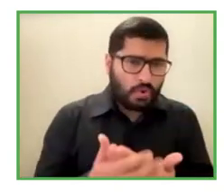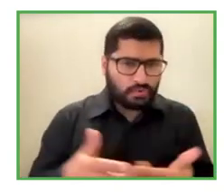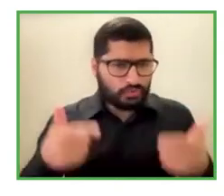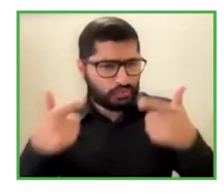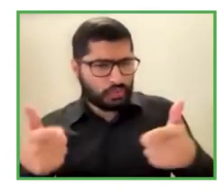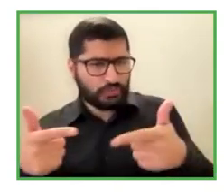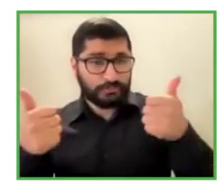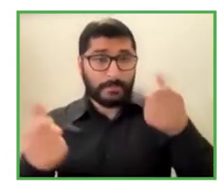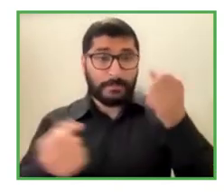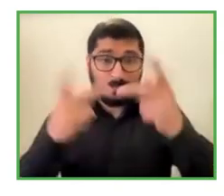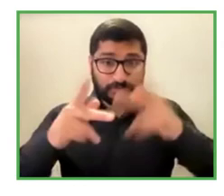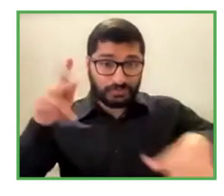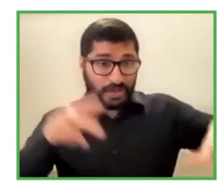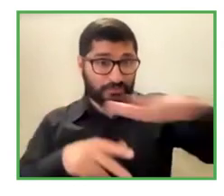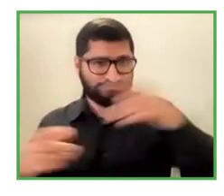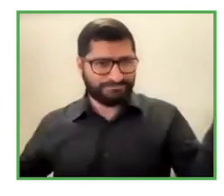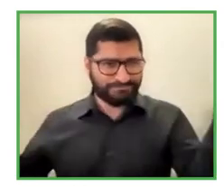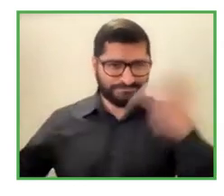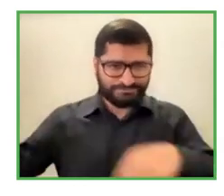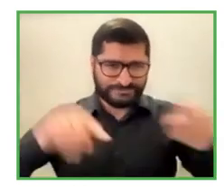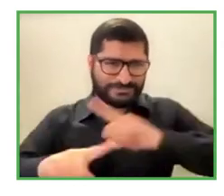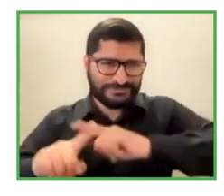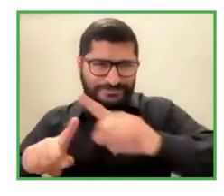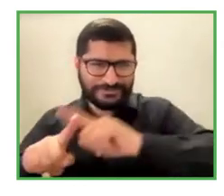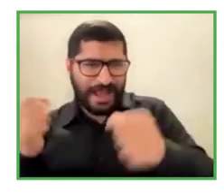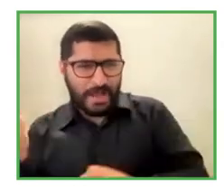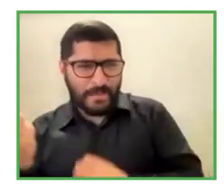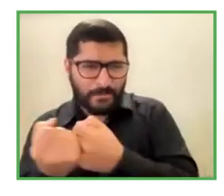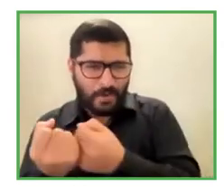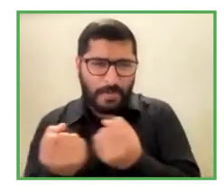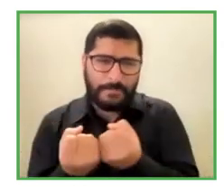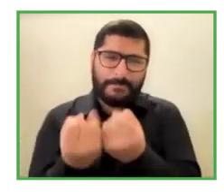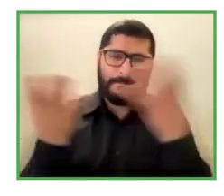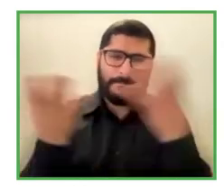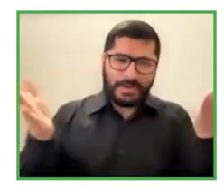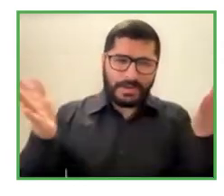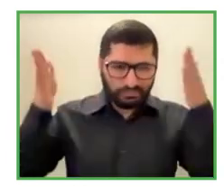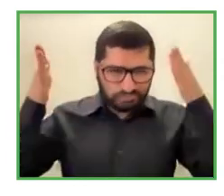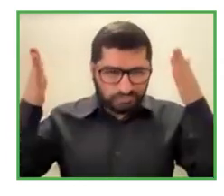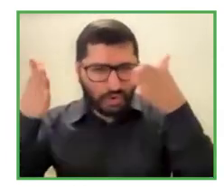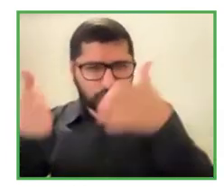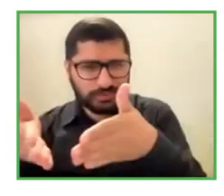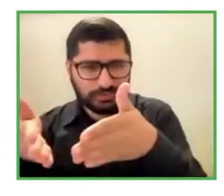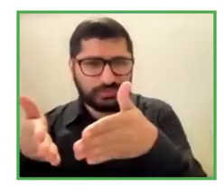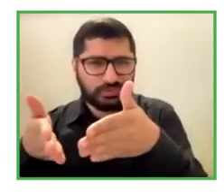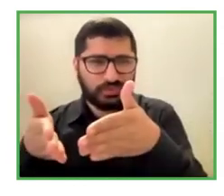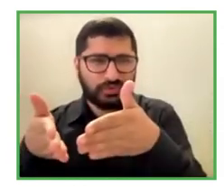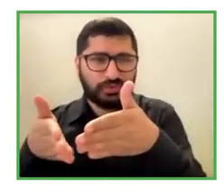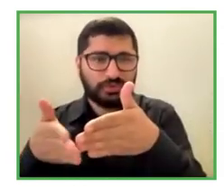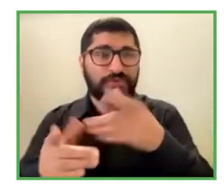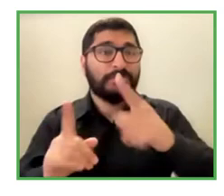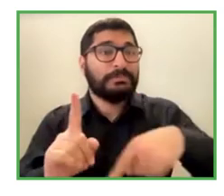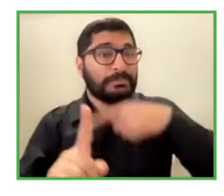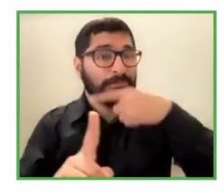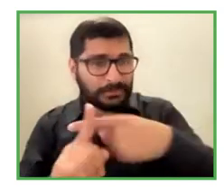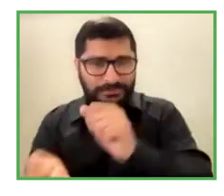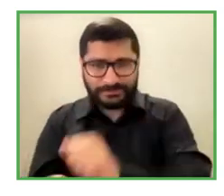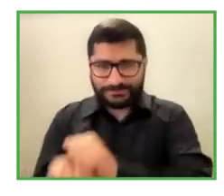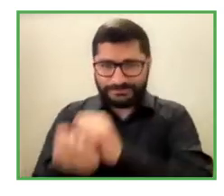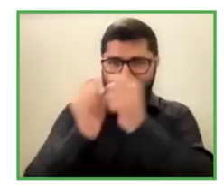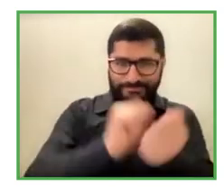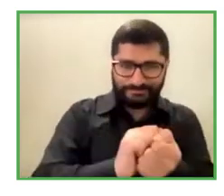the translation, I think time zones and translation are a bit of a challenge for